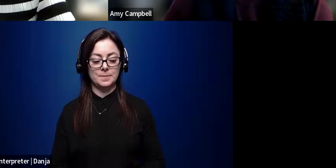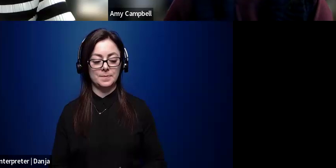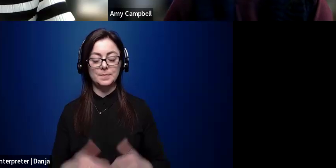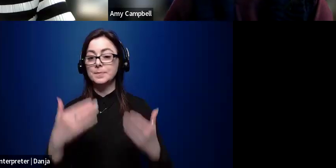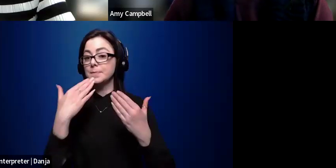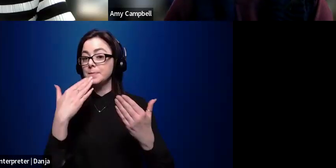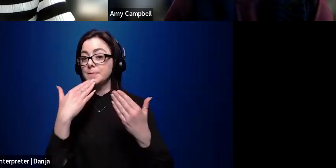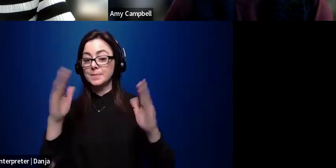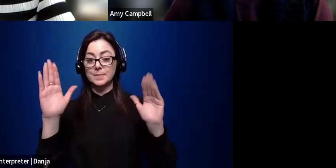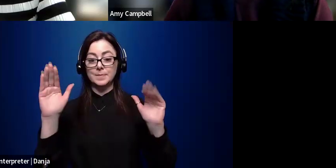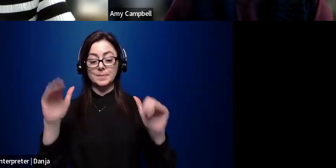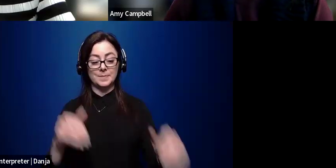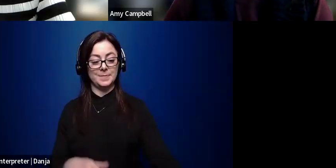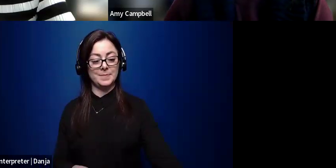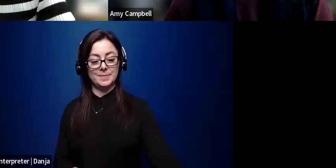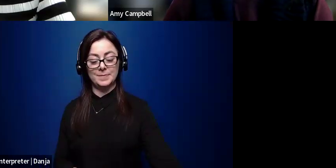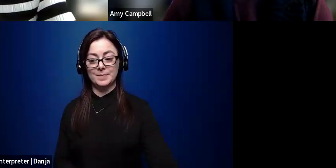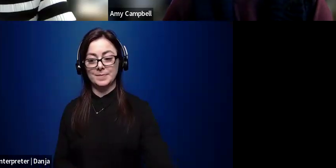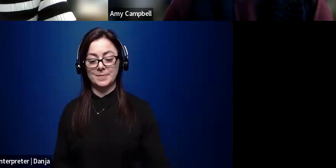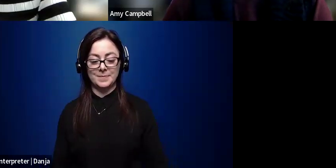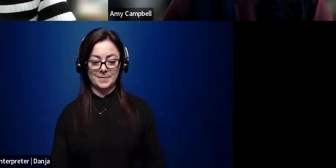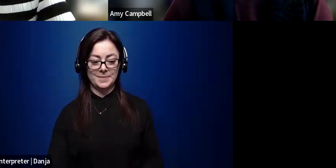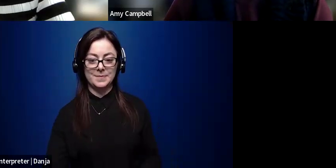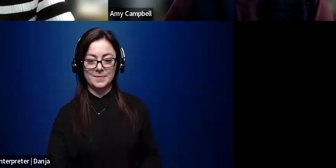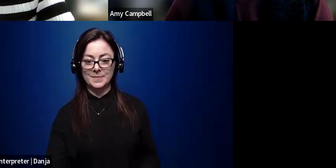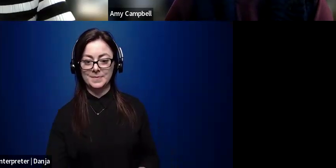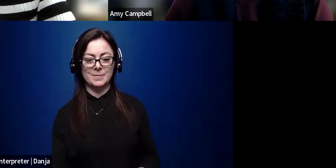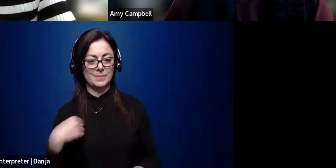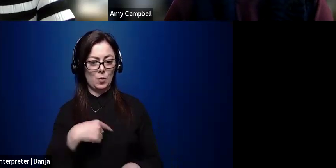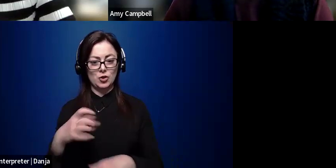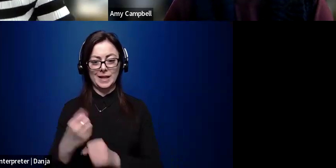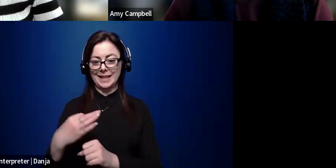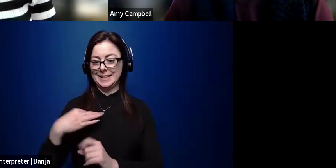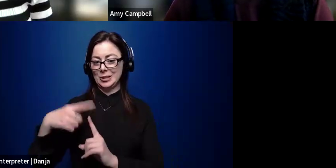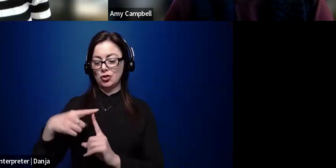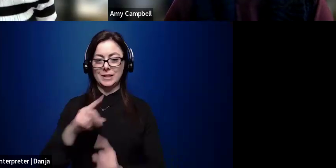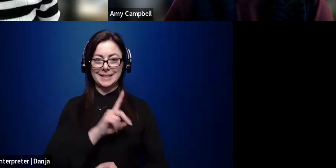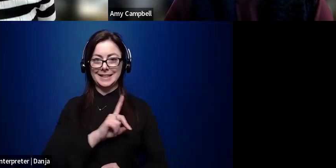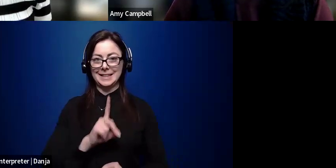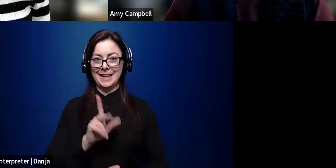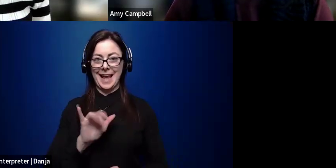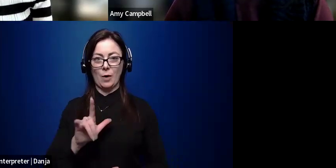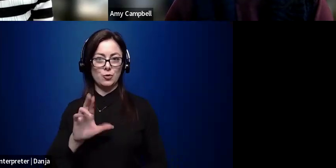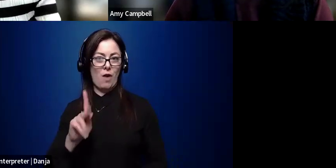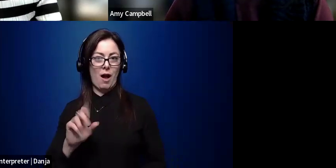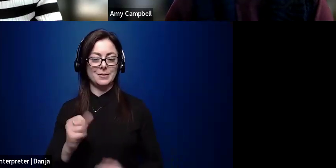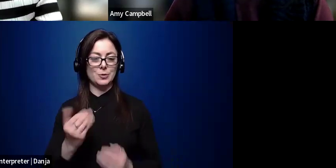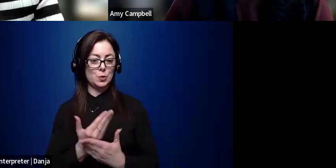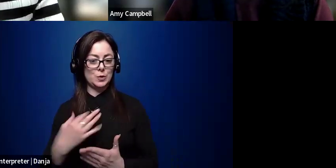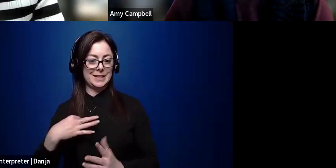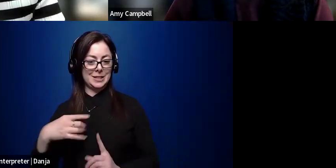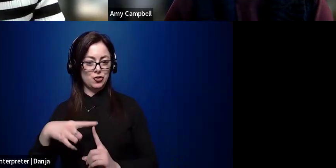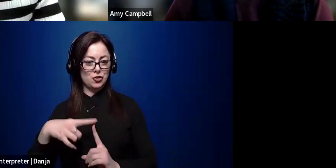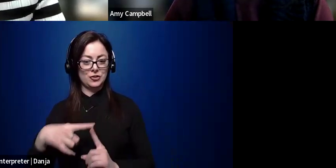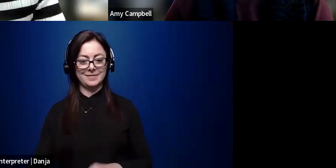Thanks, Maggie. DD Council rocks, she said. Woo! We should get a t-shirt. That should be our new t-shirt. I like